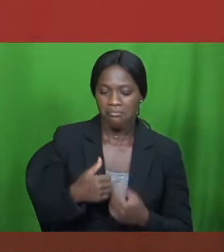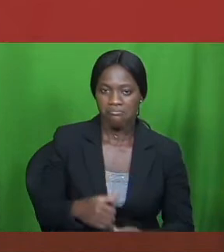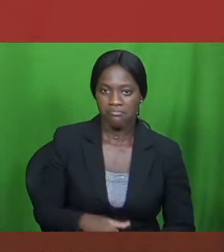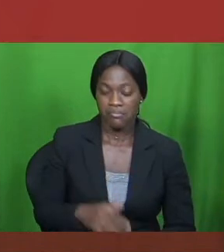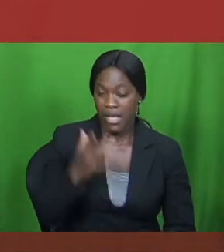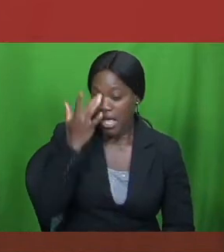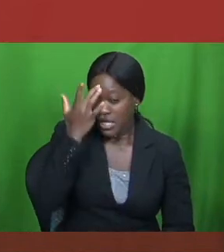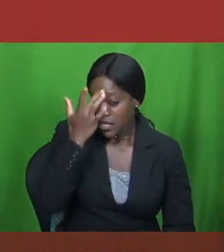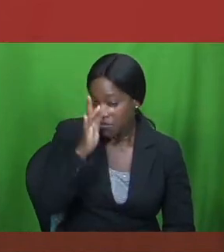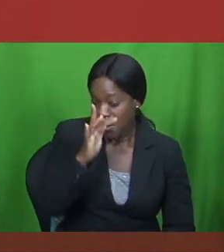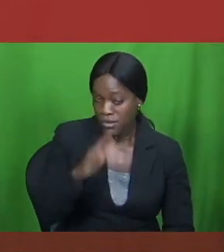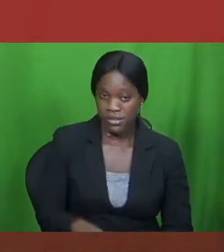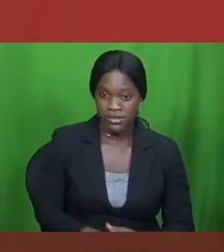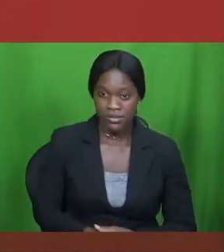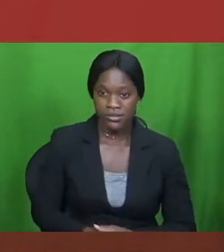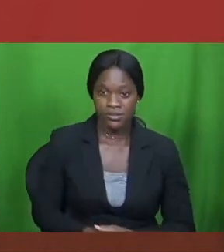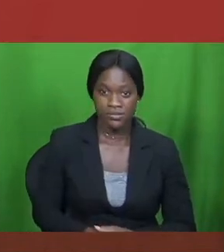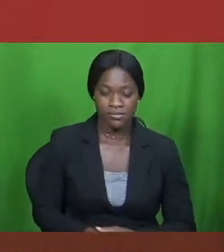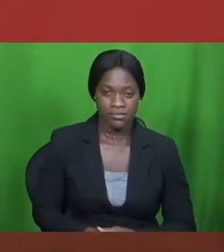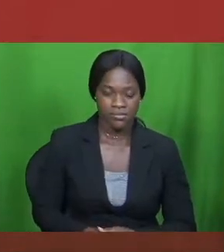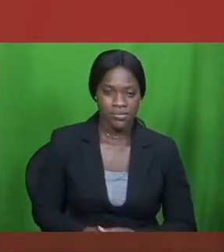He was a product of Accra,